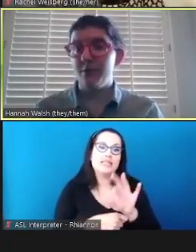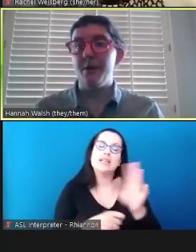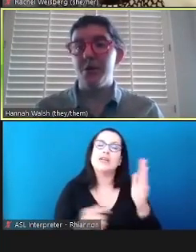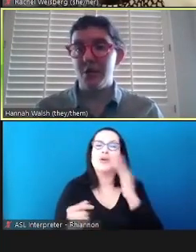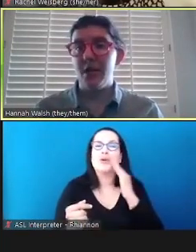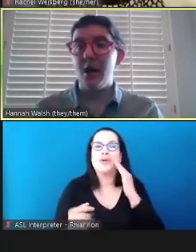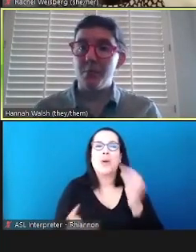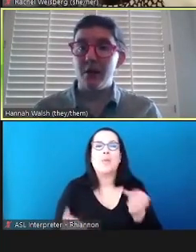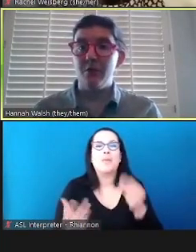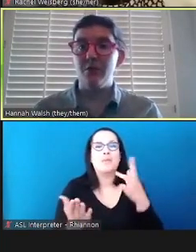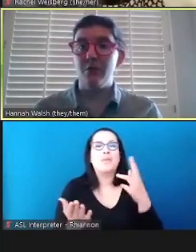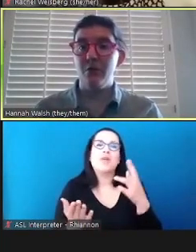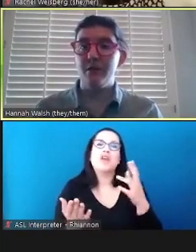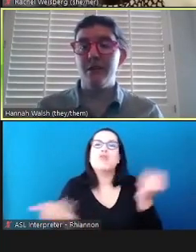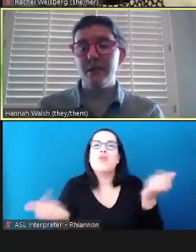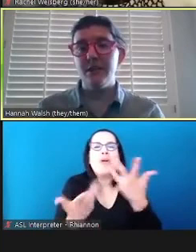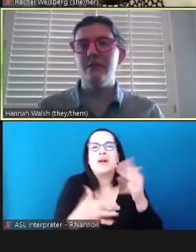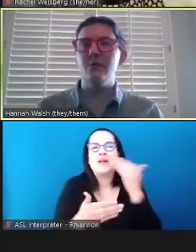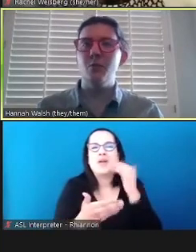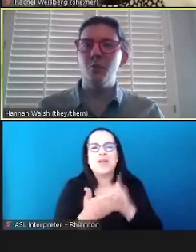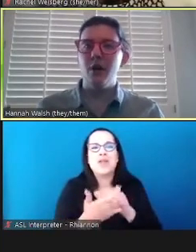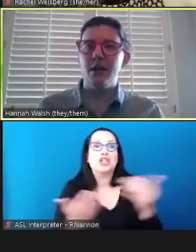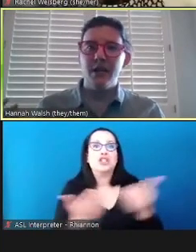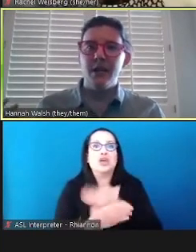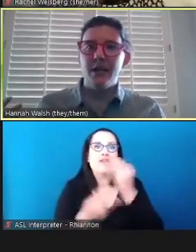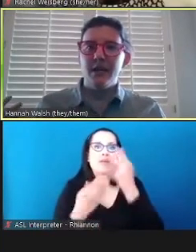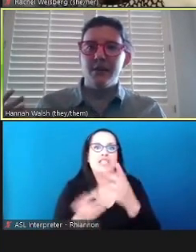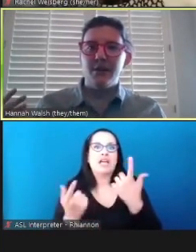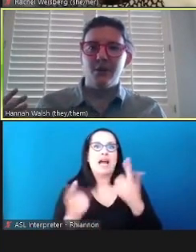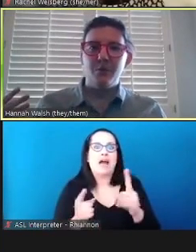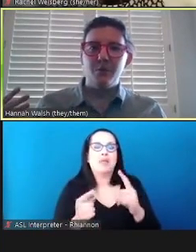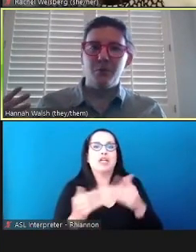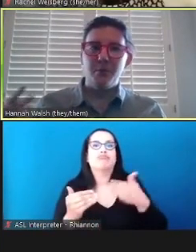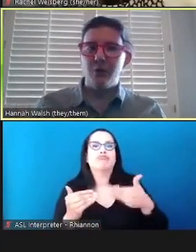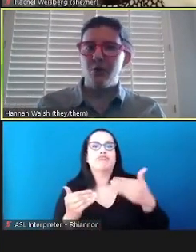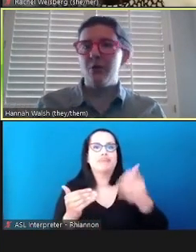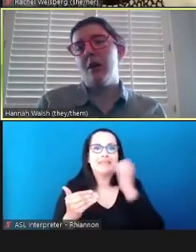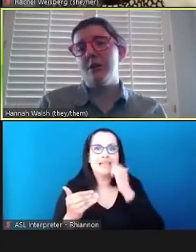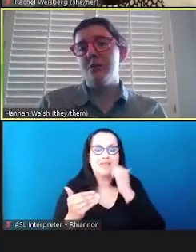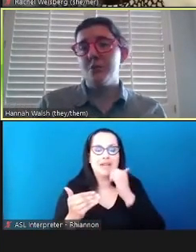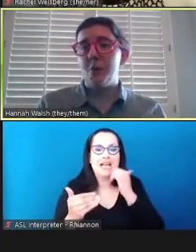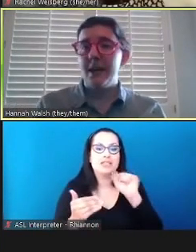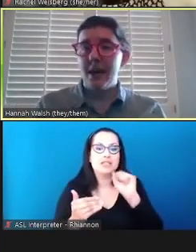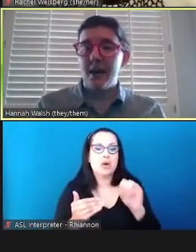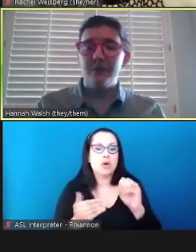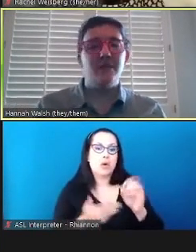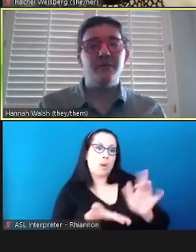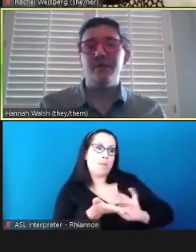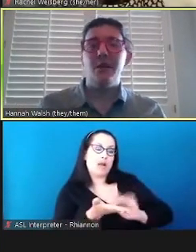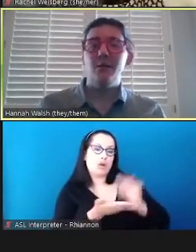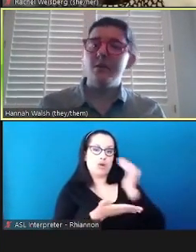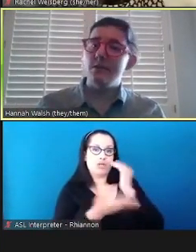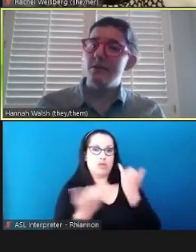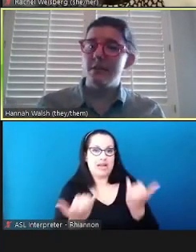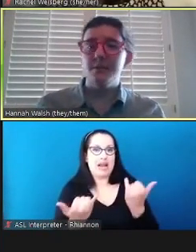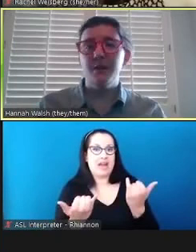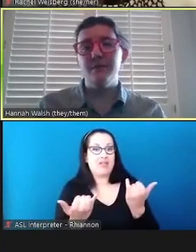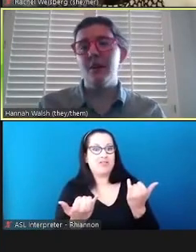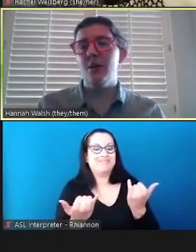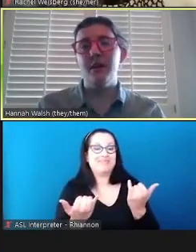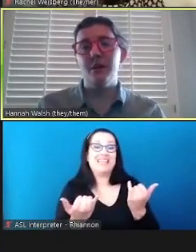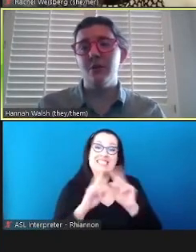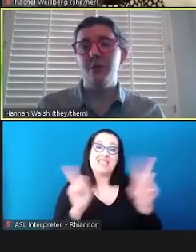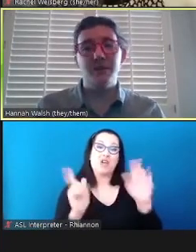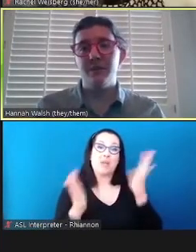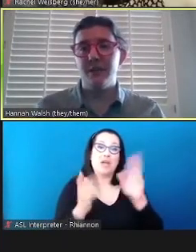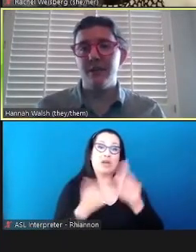new information about COVID-19. So the medical knowledge right now is different than it was 6 months